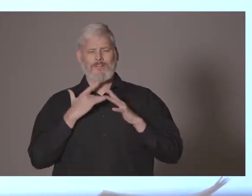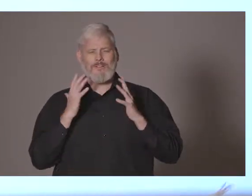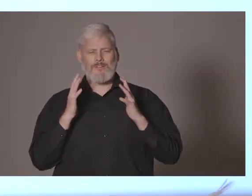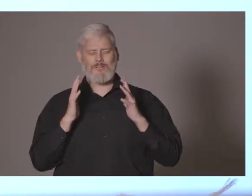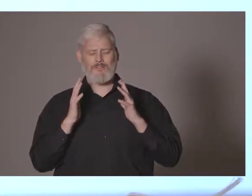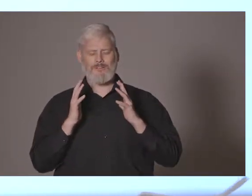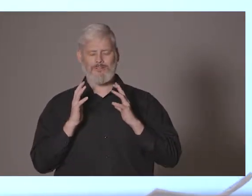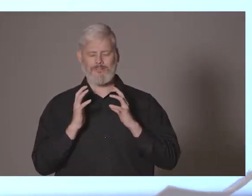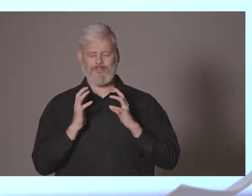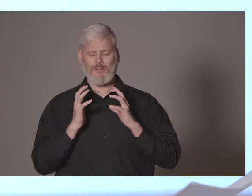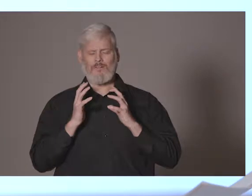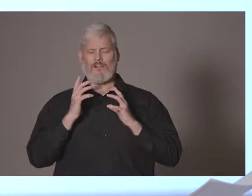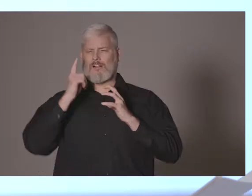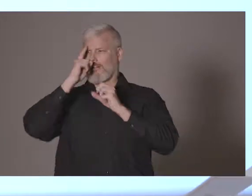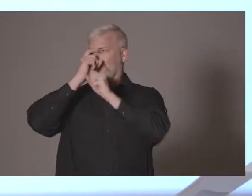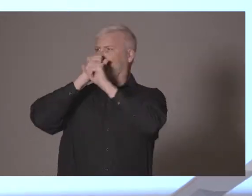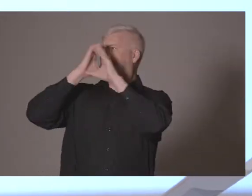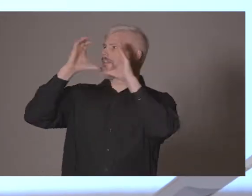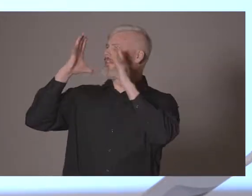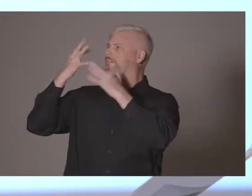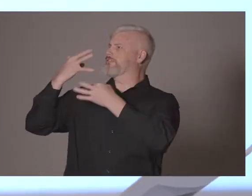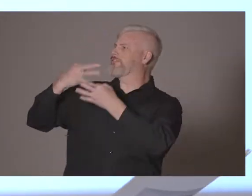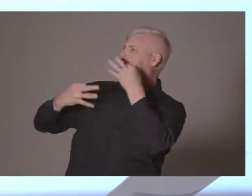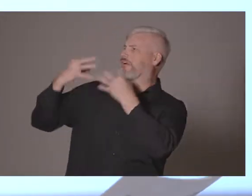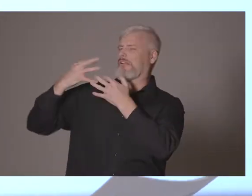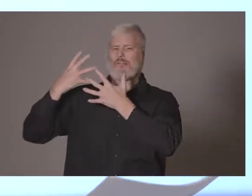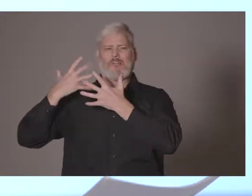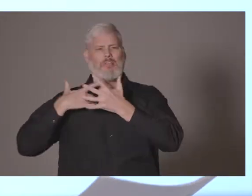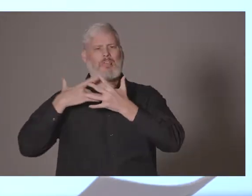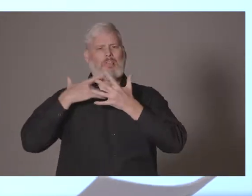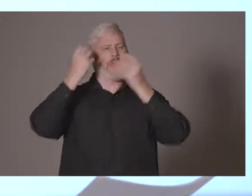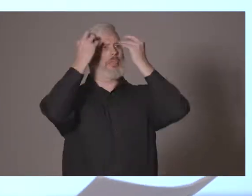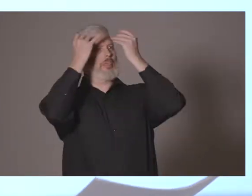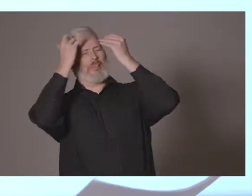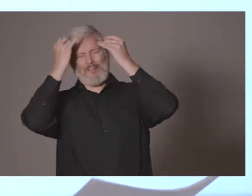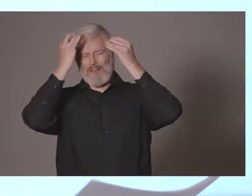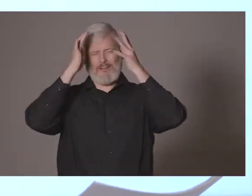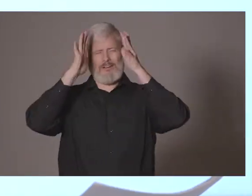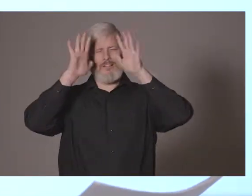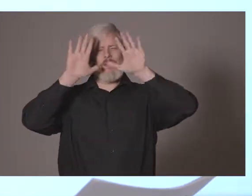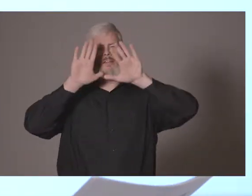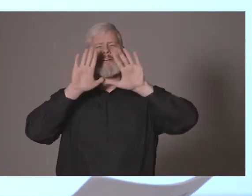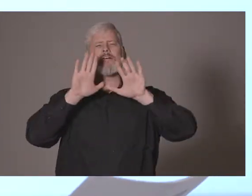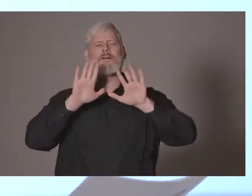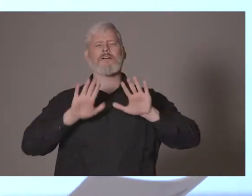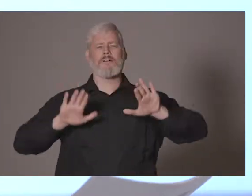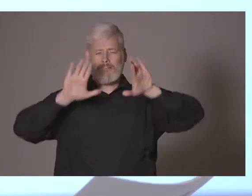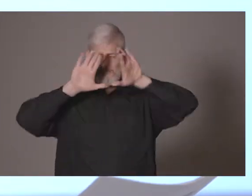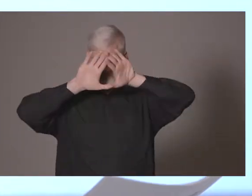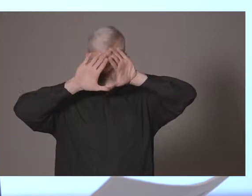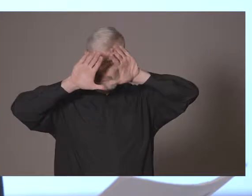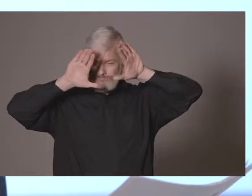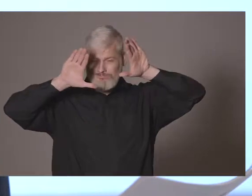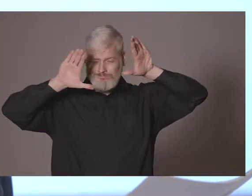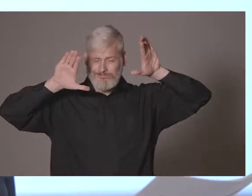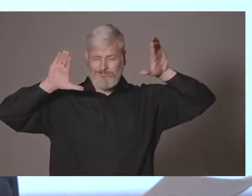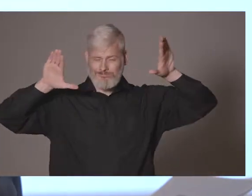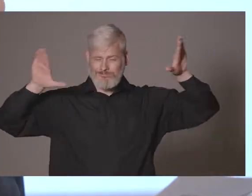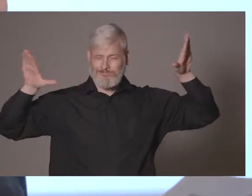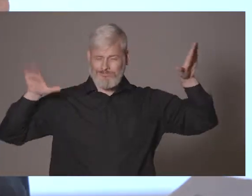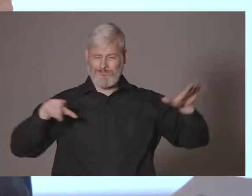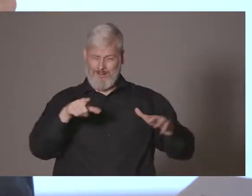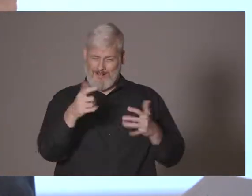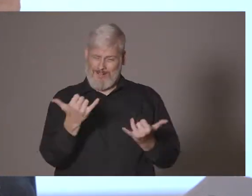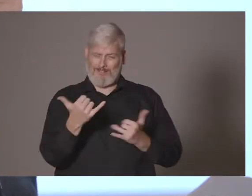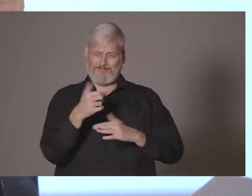in me settles, softens, makes space for imperfection. The harsh voice of judgment